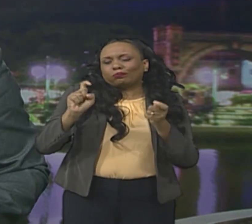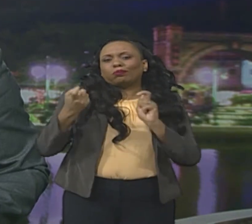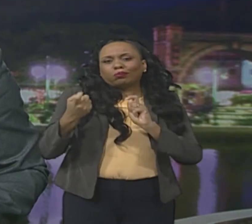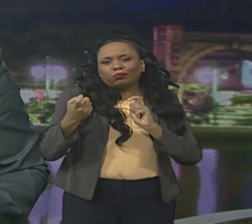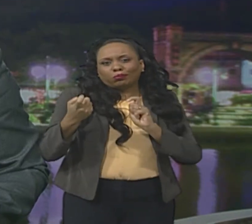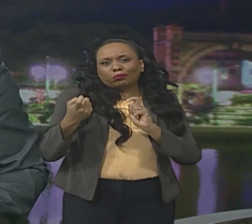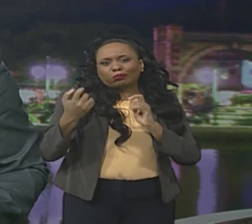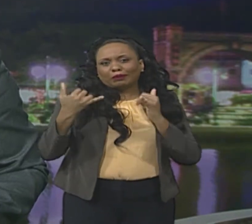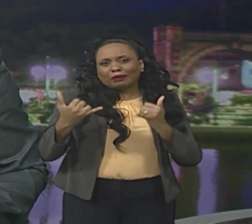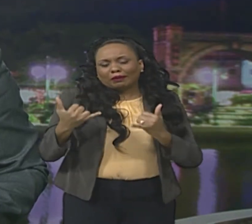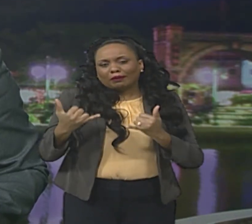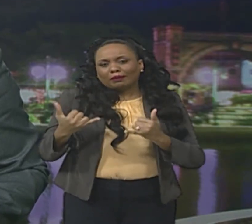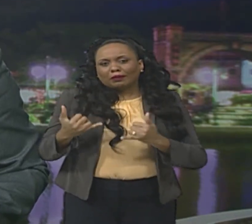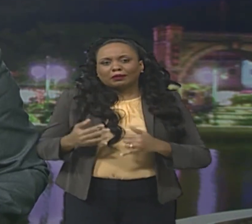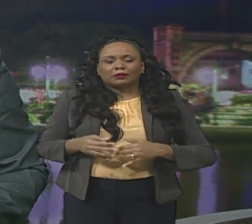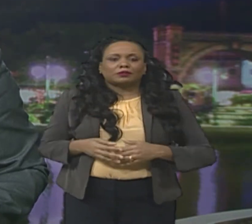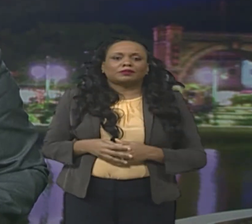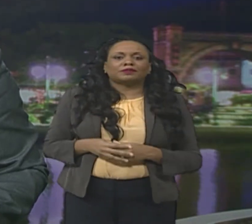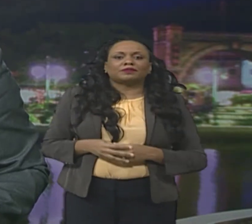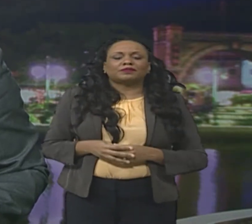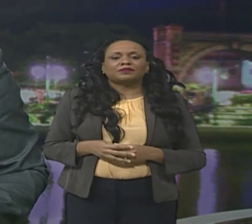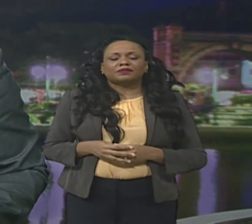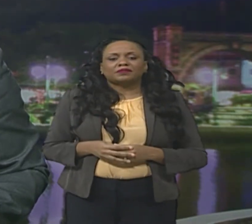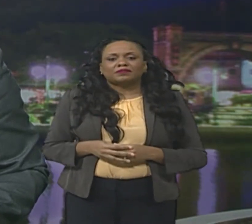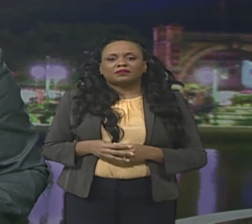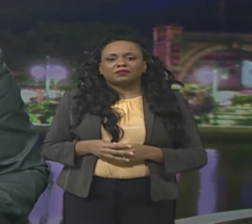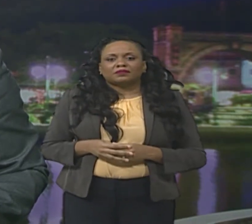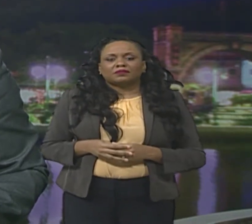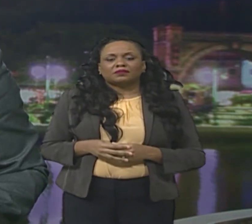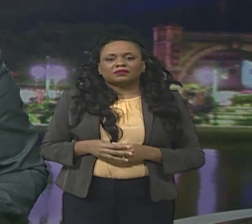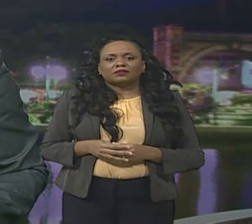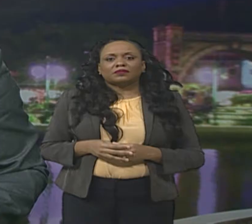small fines for those who run afoul of the law.